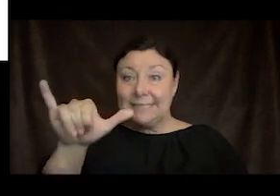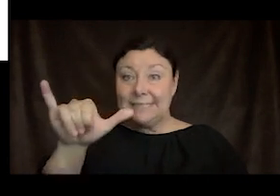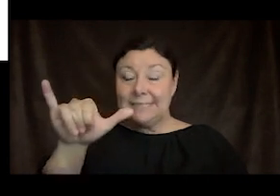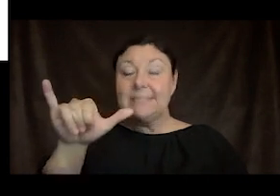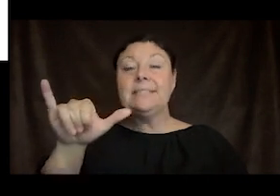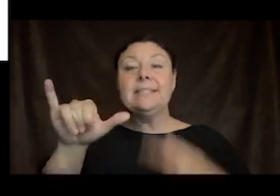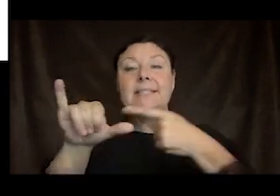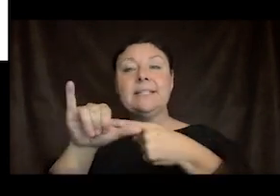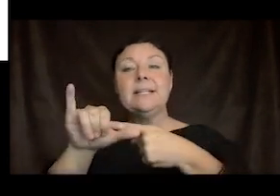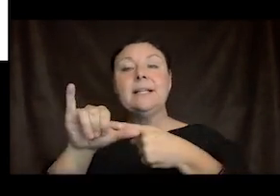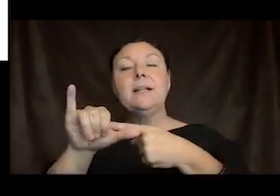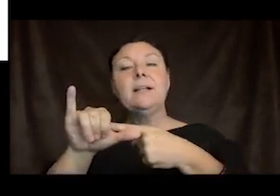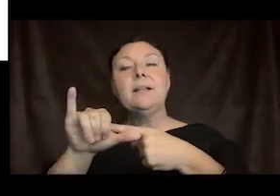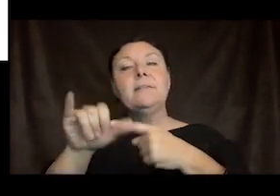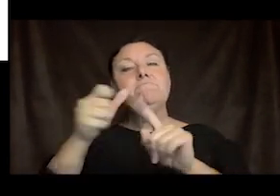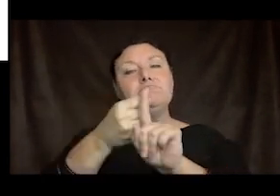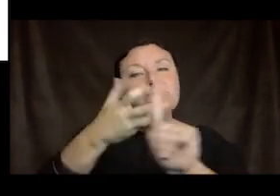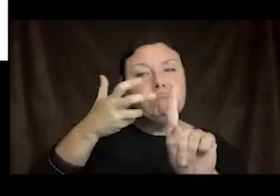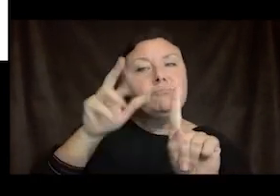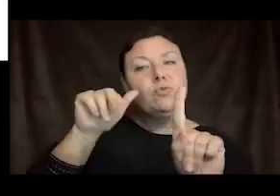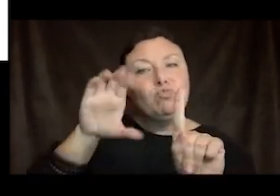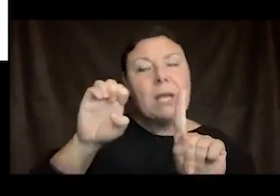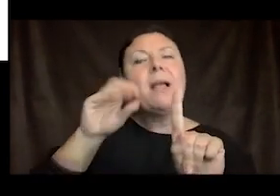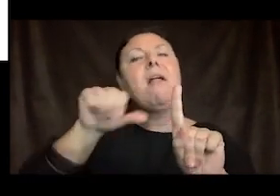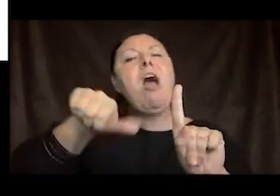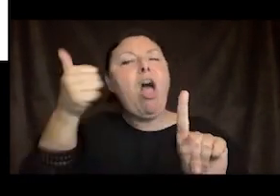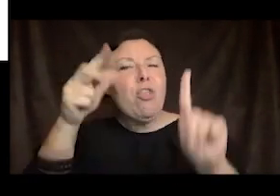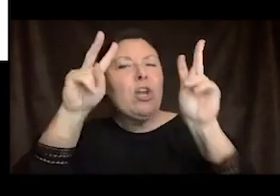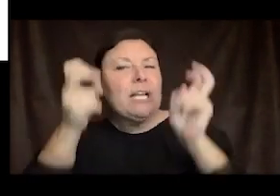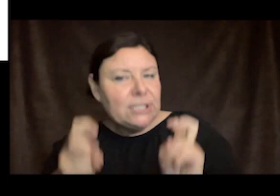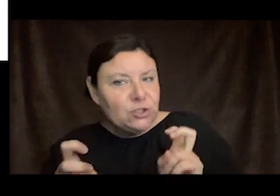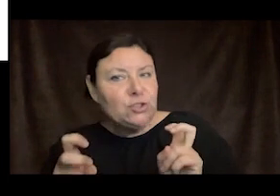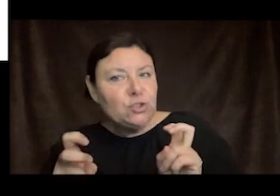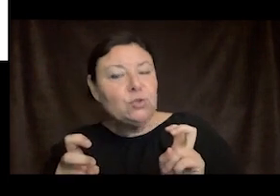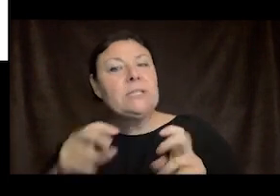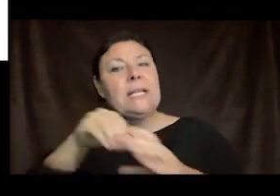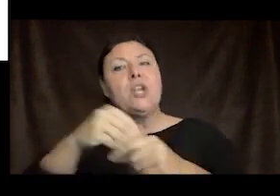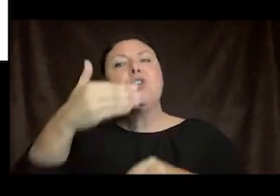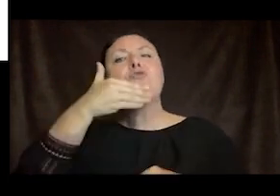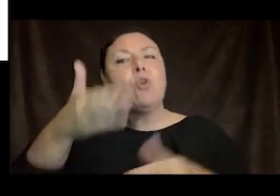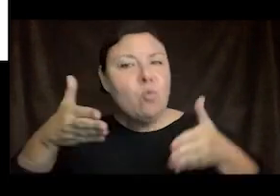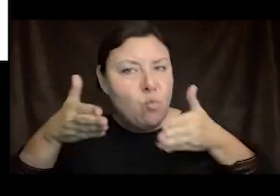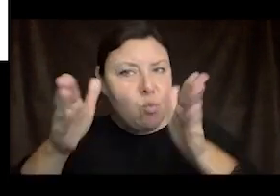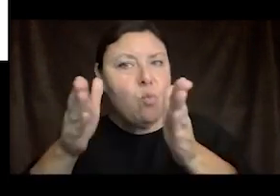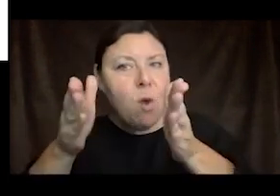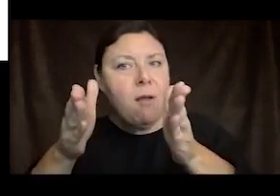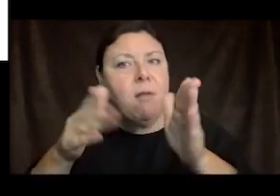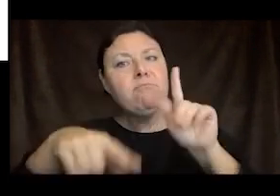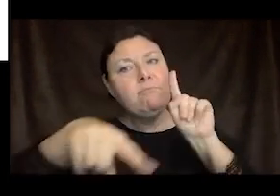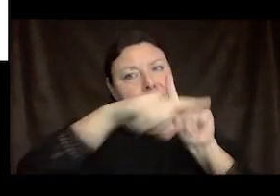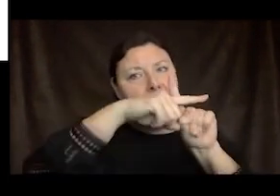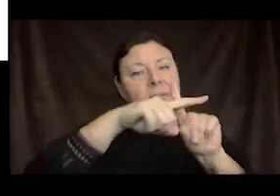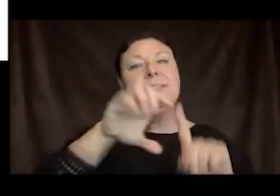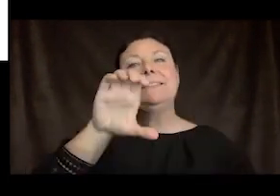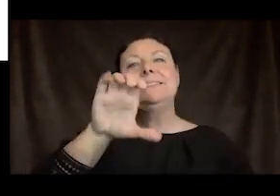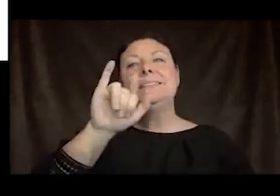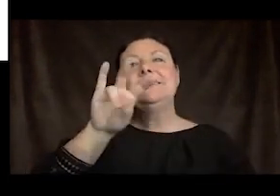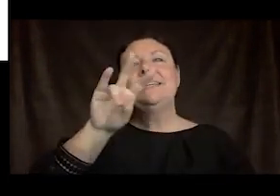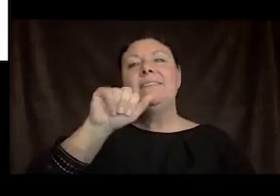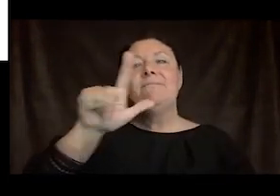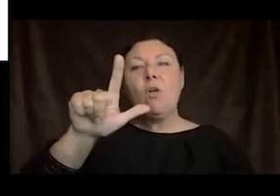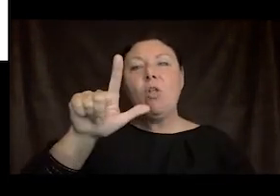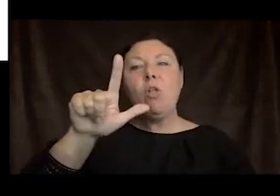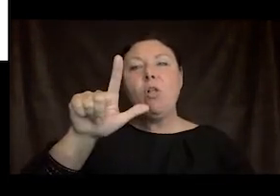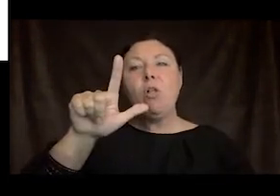about exploring race and other controversial issues in a civil and productive manner, which we'll talk about what that is, that